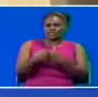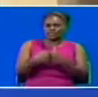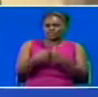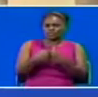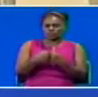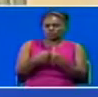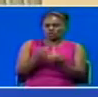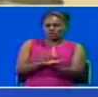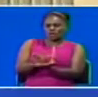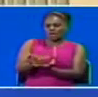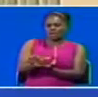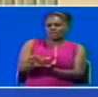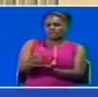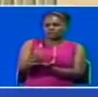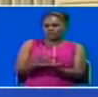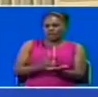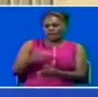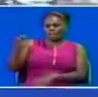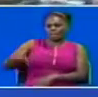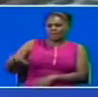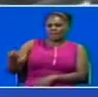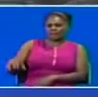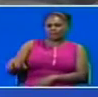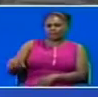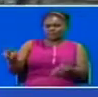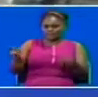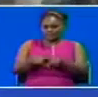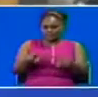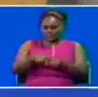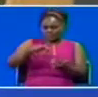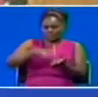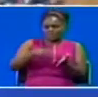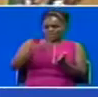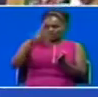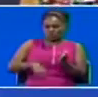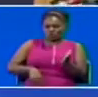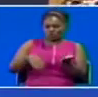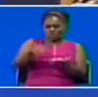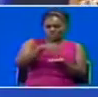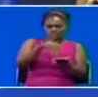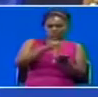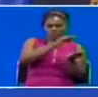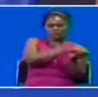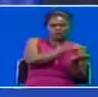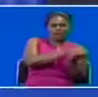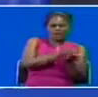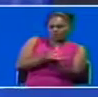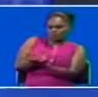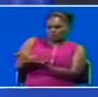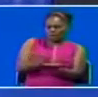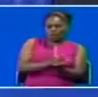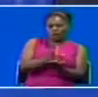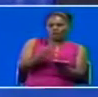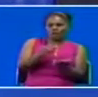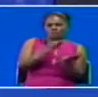liquidity segmentation in the interbank market, which also means that the regulator intervened to lend to banks that peers would not